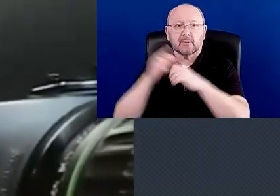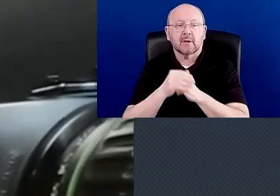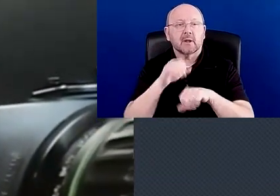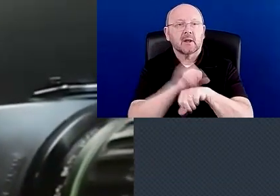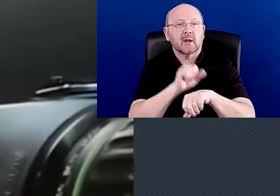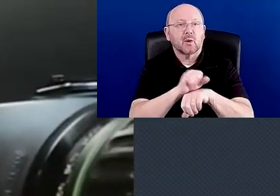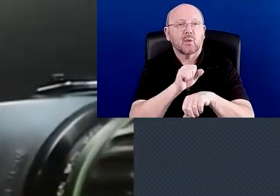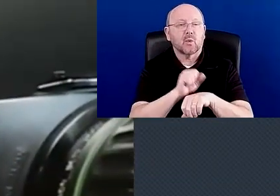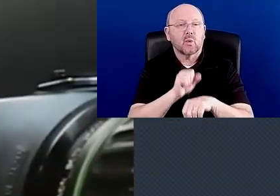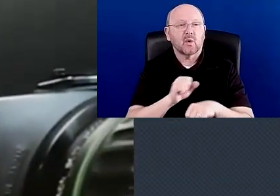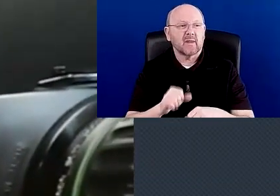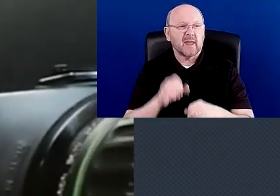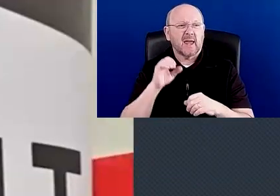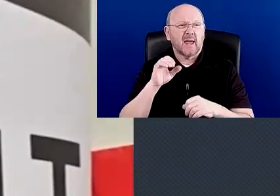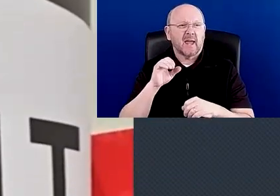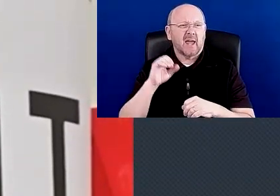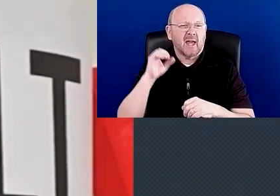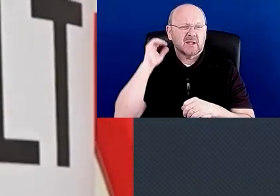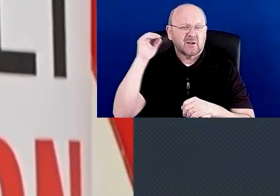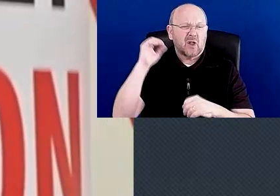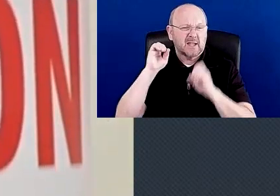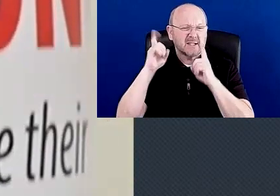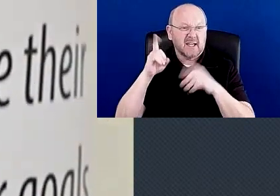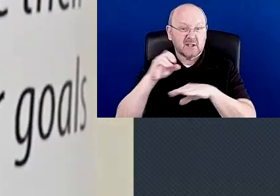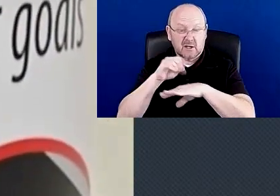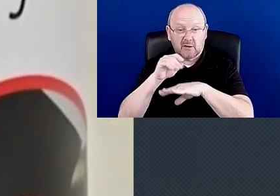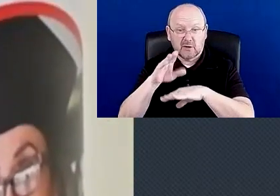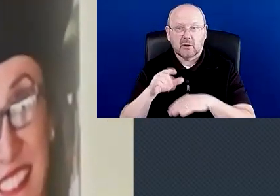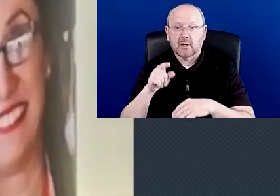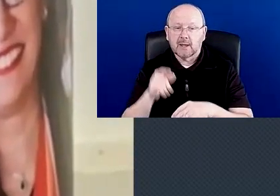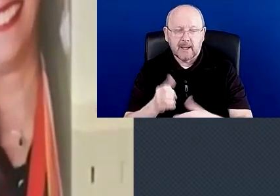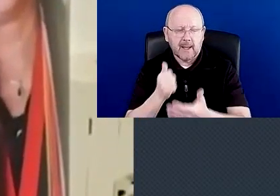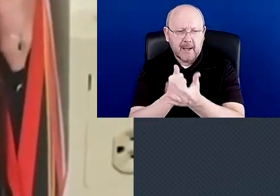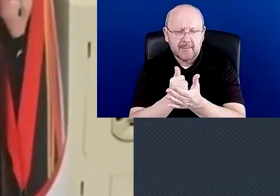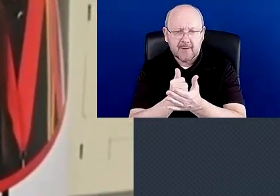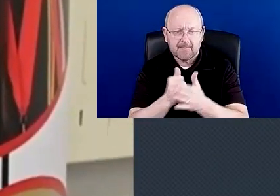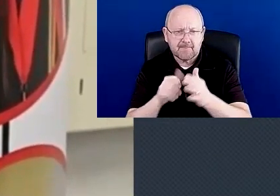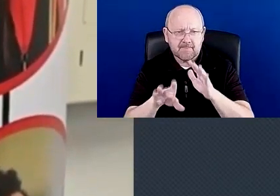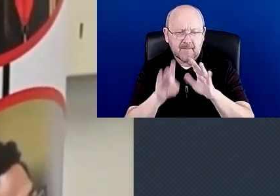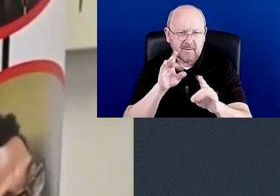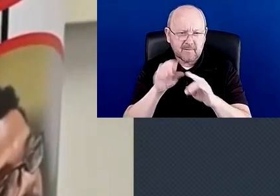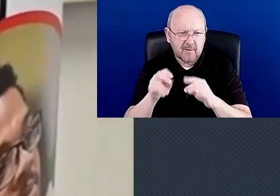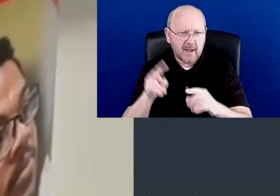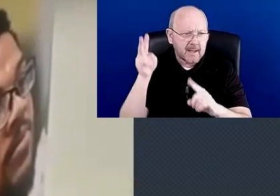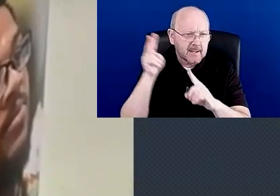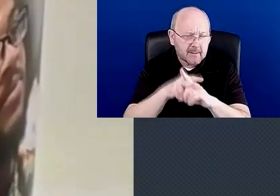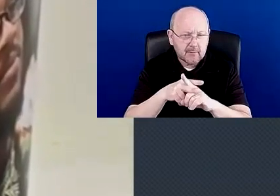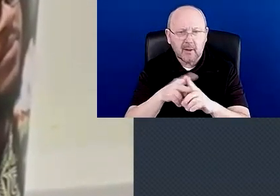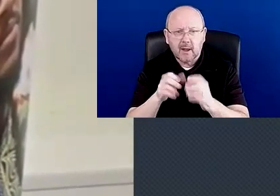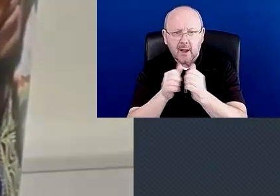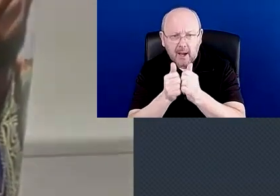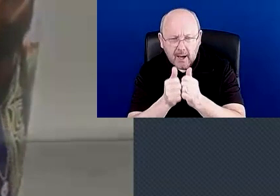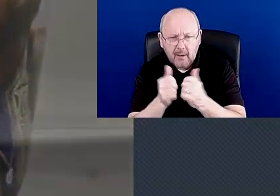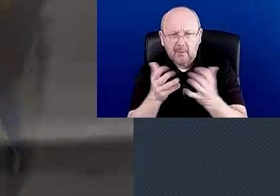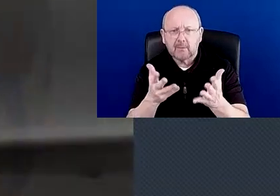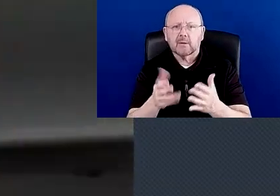education counselor like Eric Marin. He leads students step by step through the resources, application process, and any other help they need. They